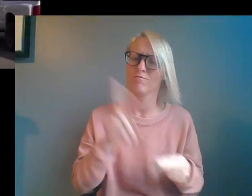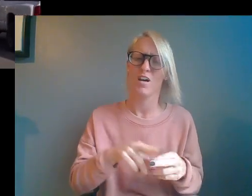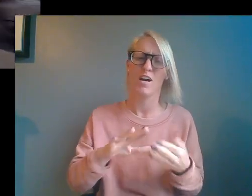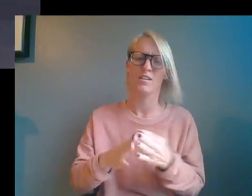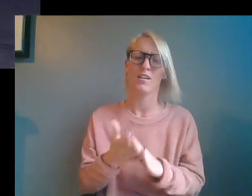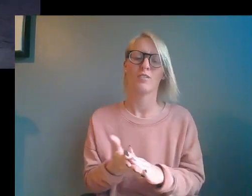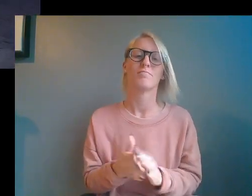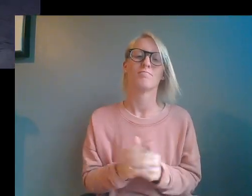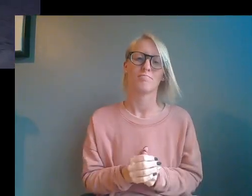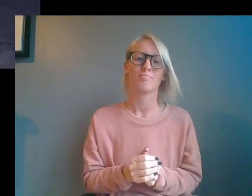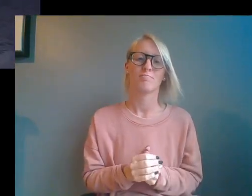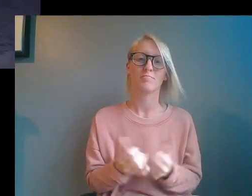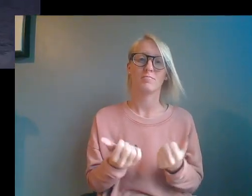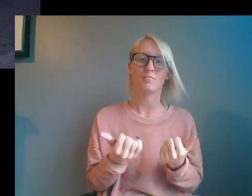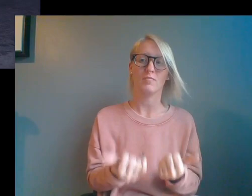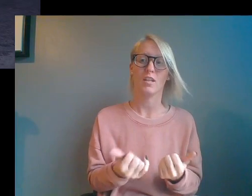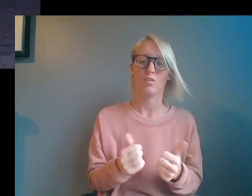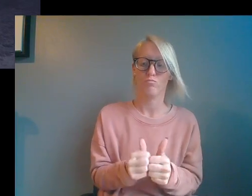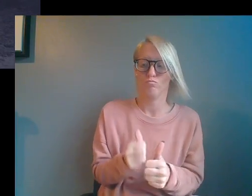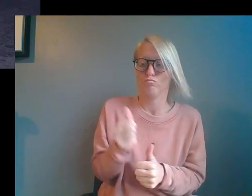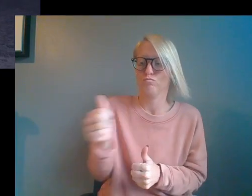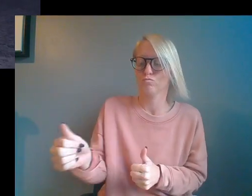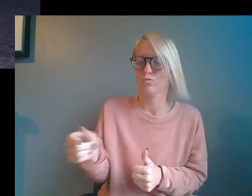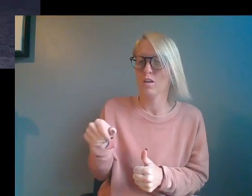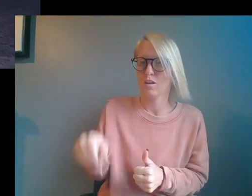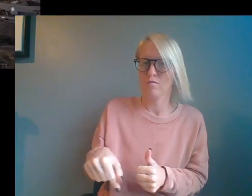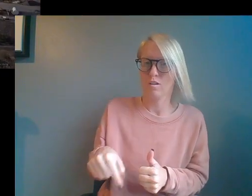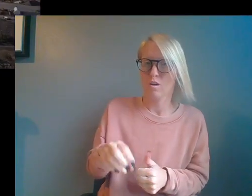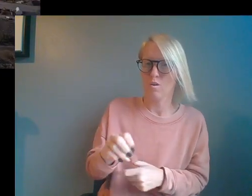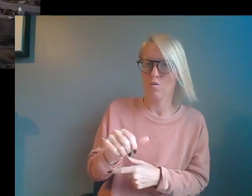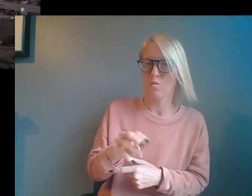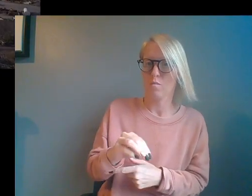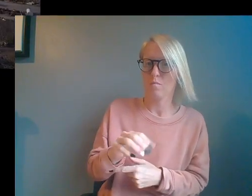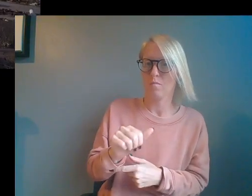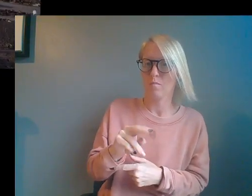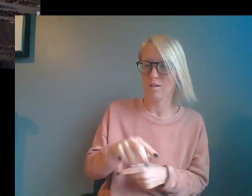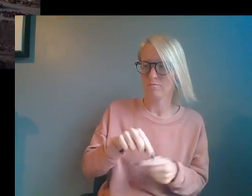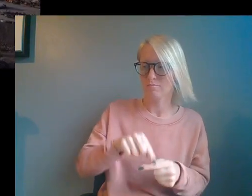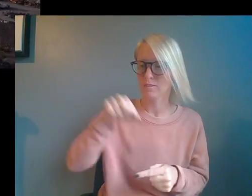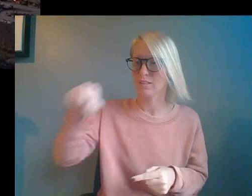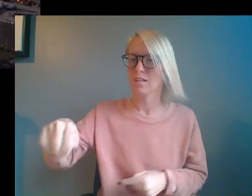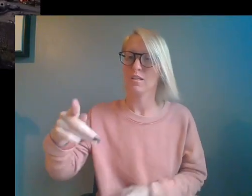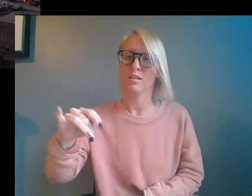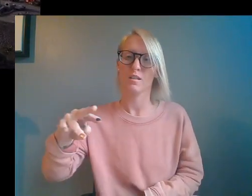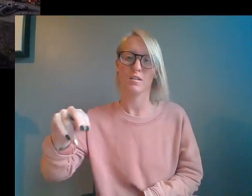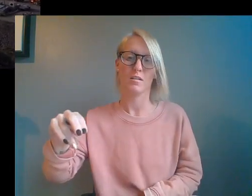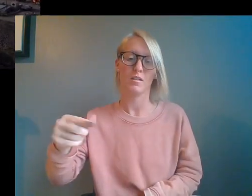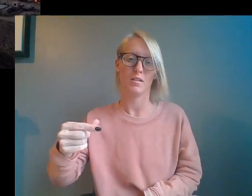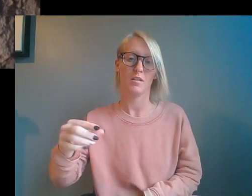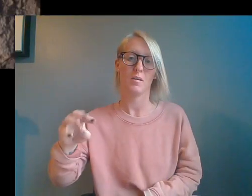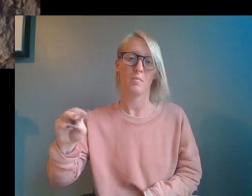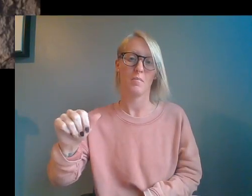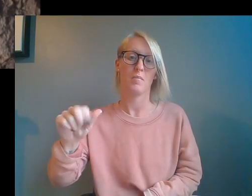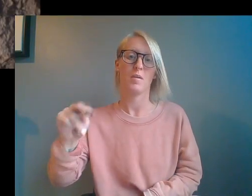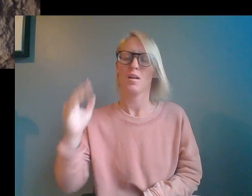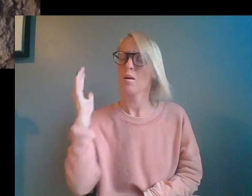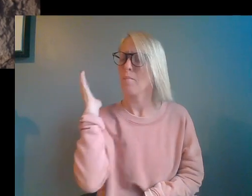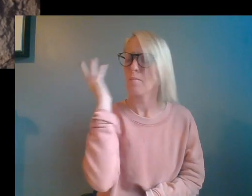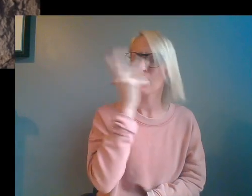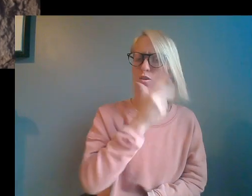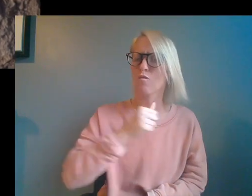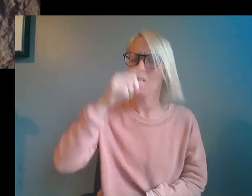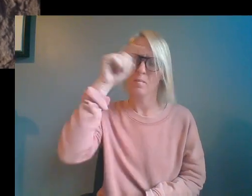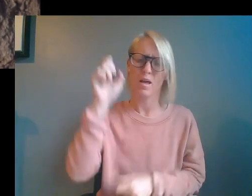The drive from Oatman to Kingman is one of the most beautiful on all of Route 66, as it winds up through the Black Mountains and takes you over